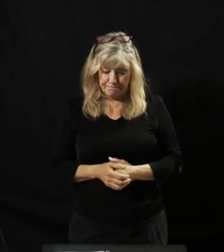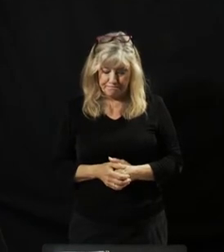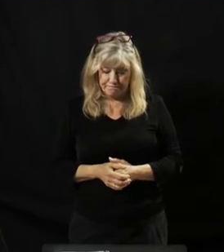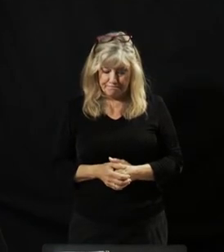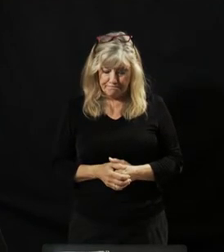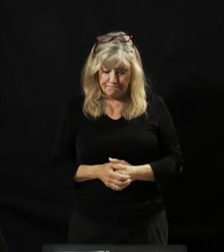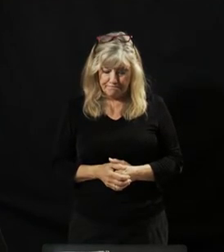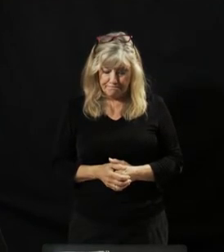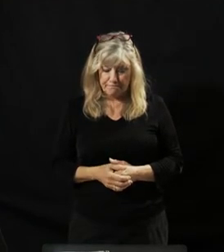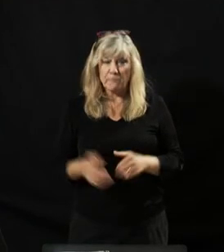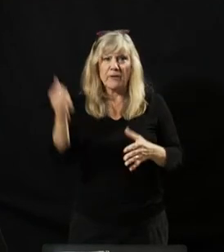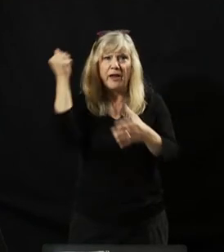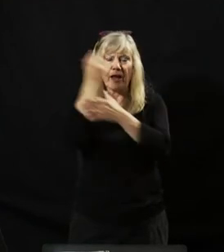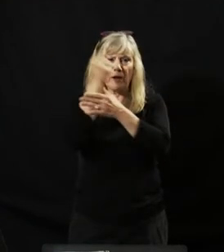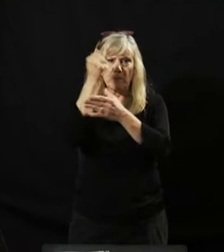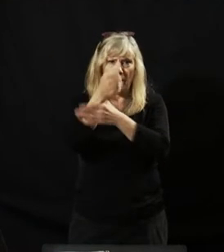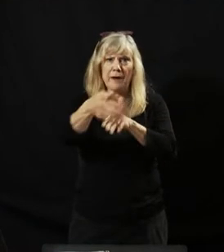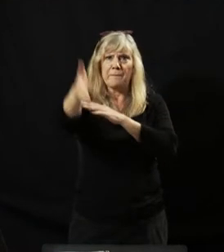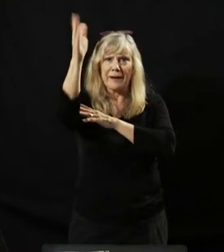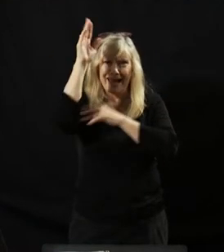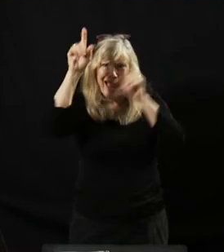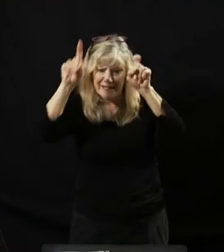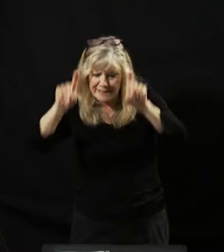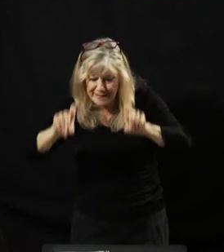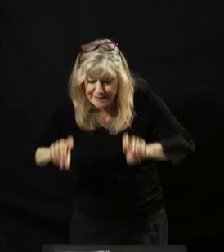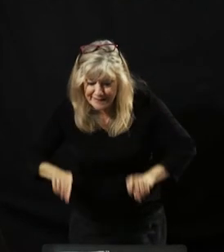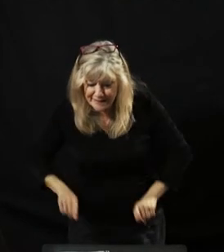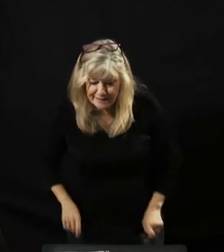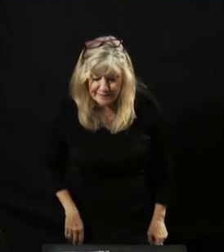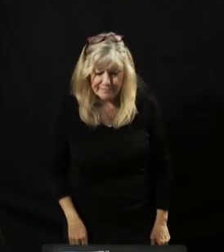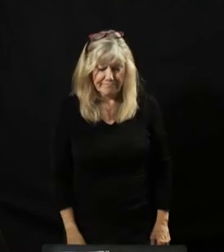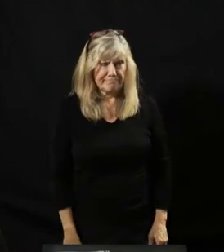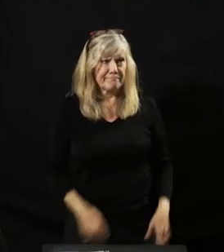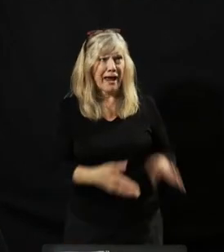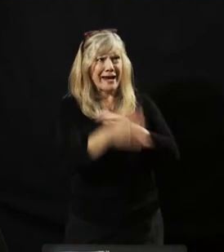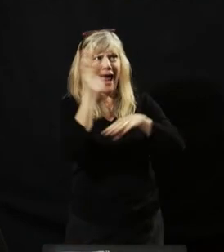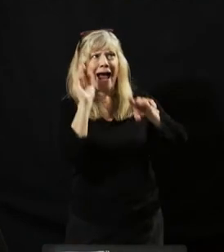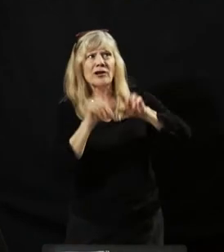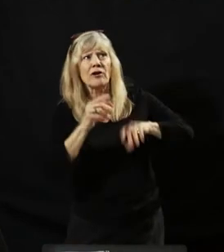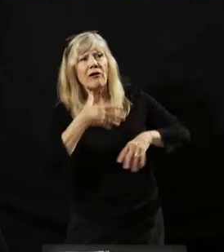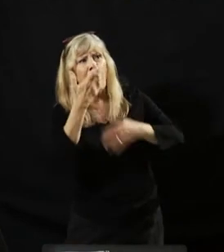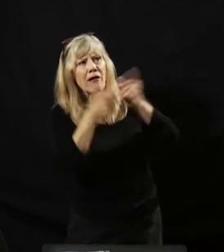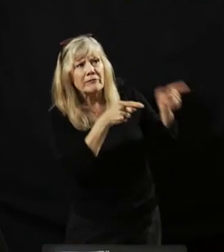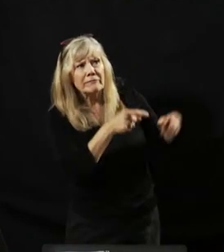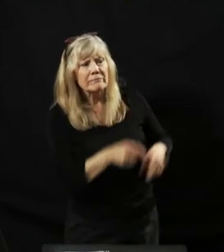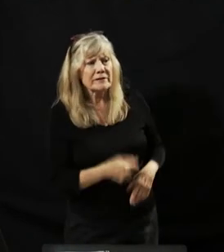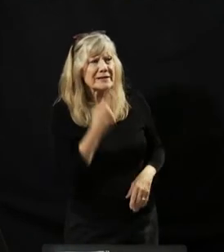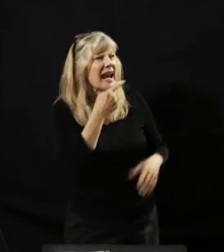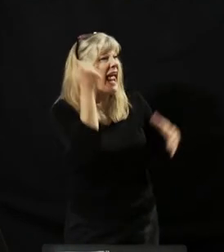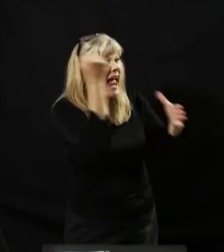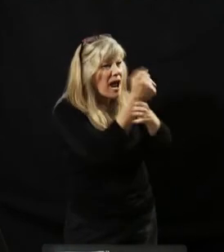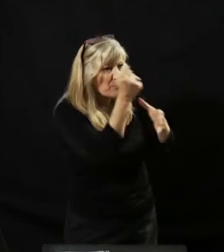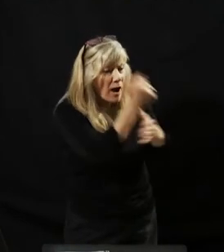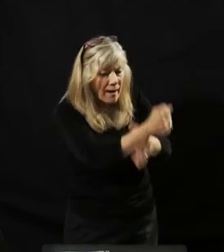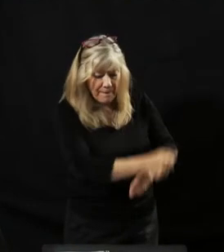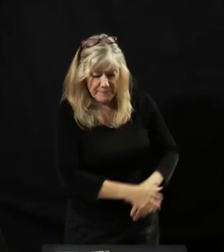God put Abraham to the test. He called to him,